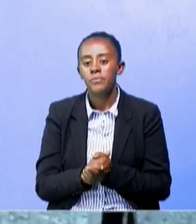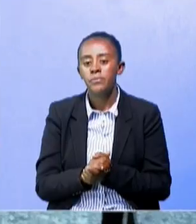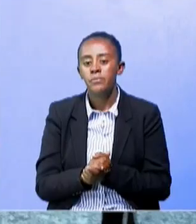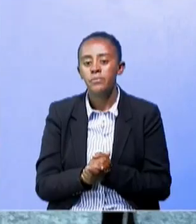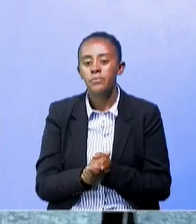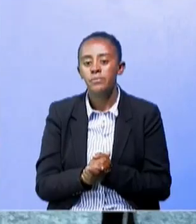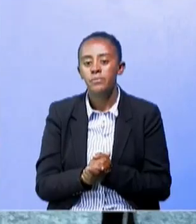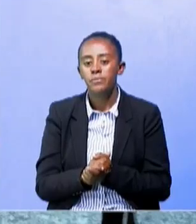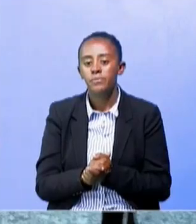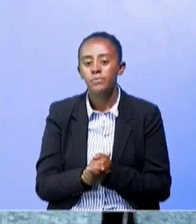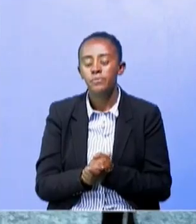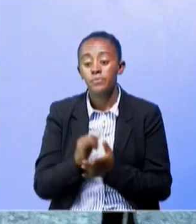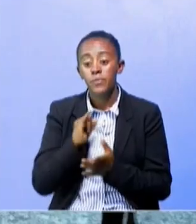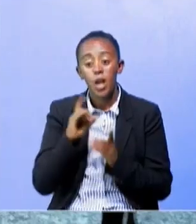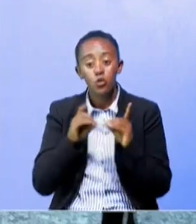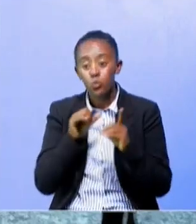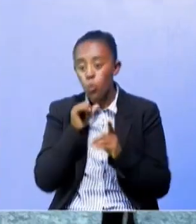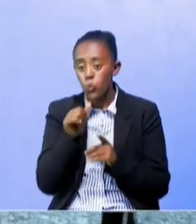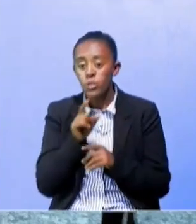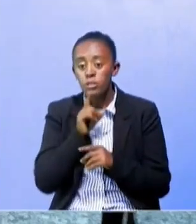I don't really agree.